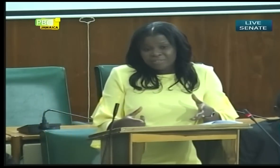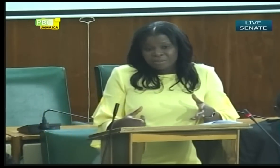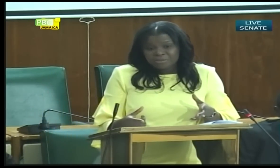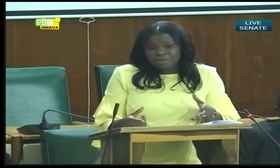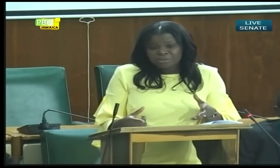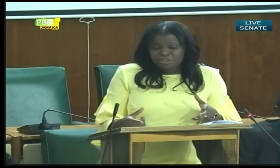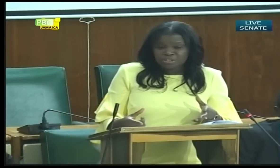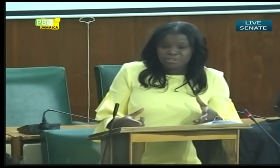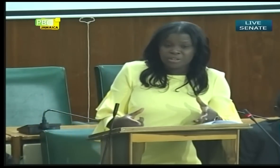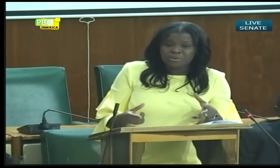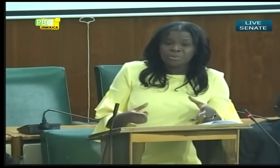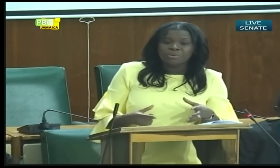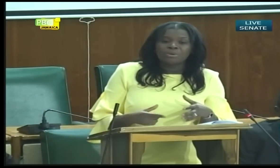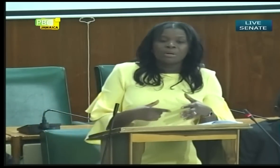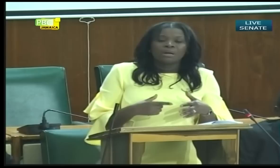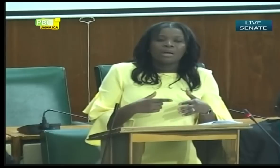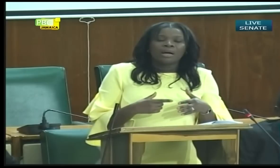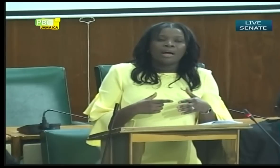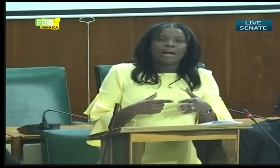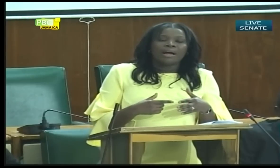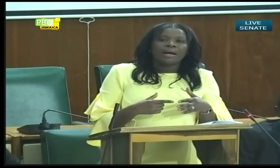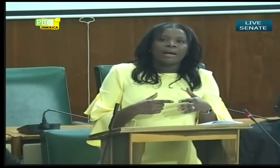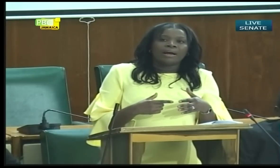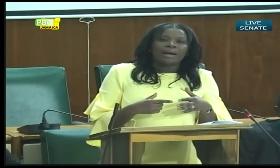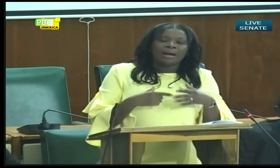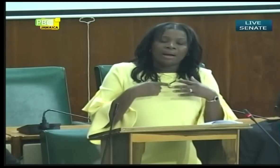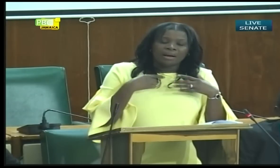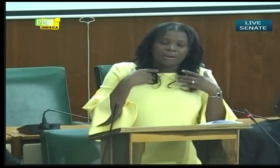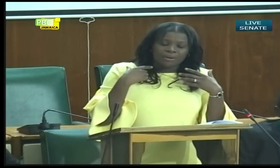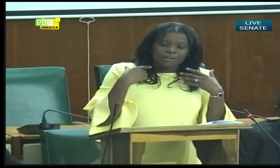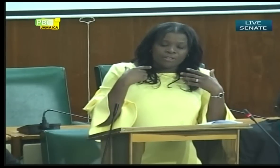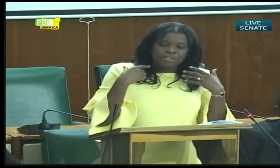have some children who,